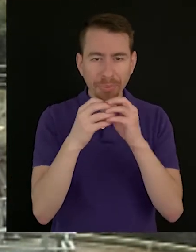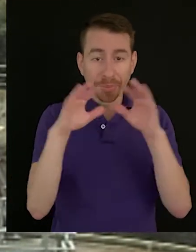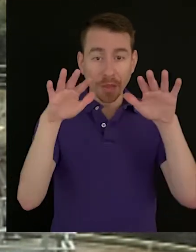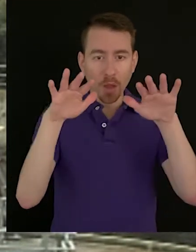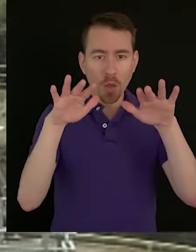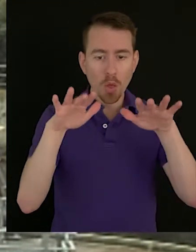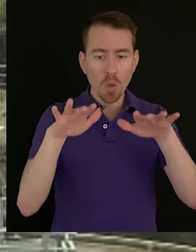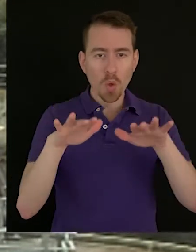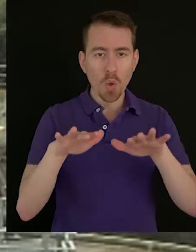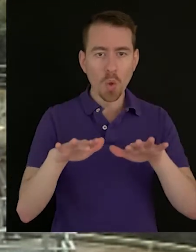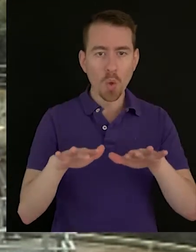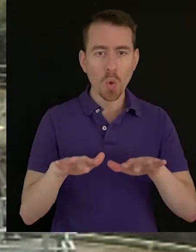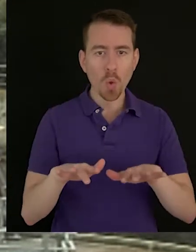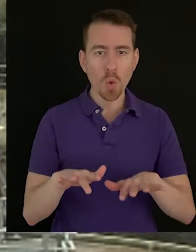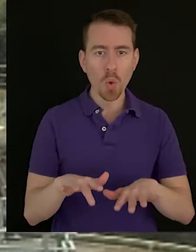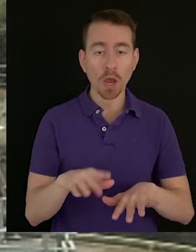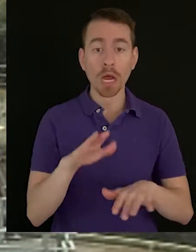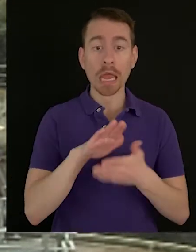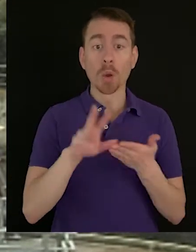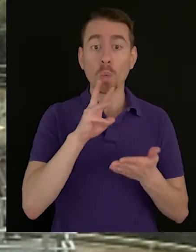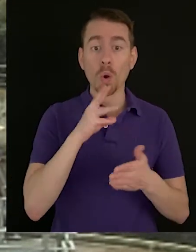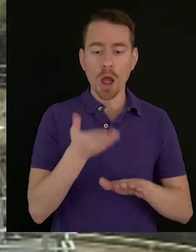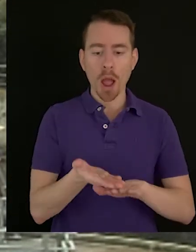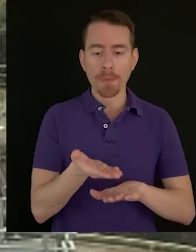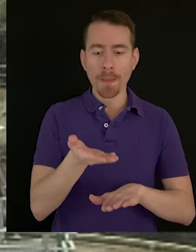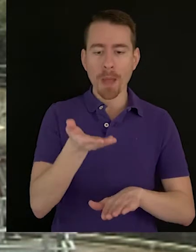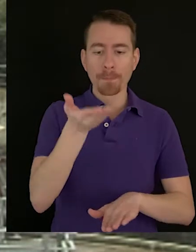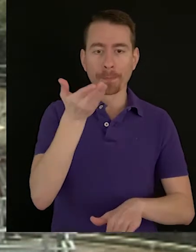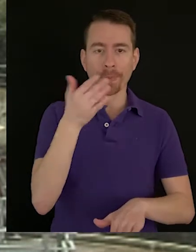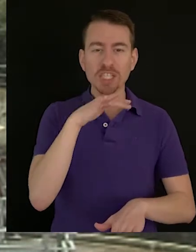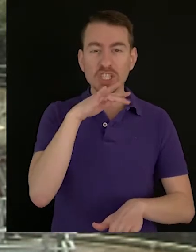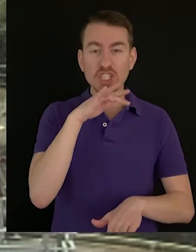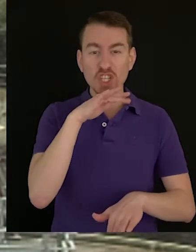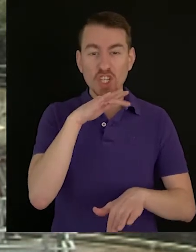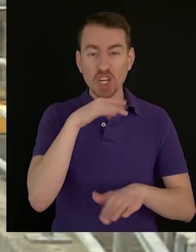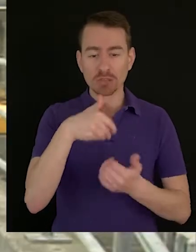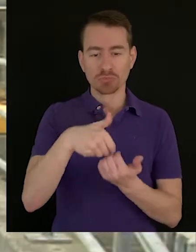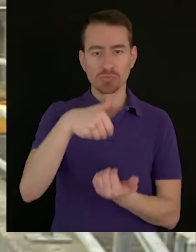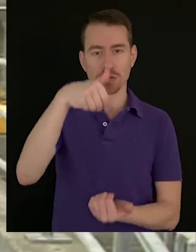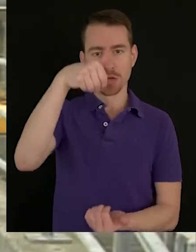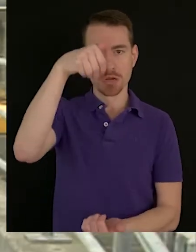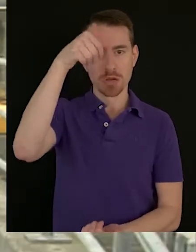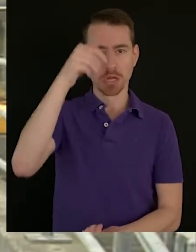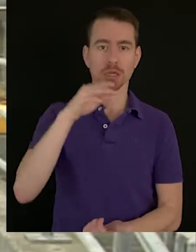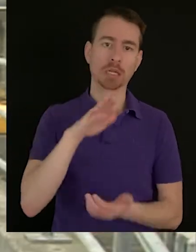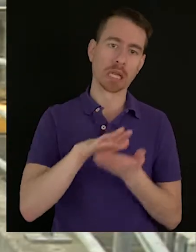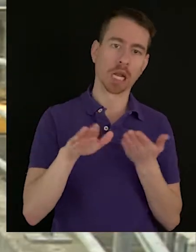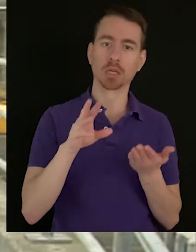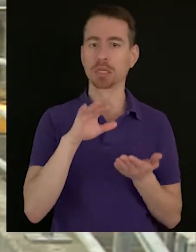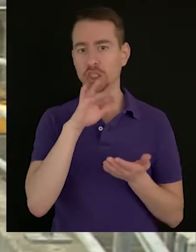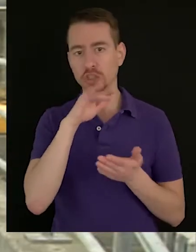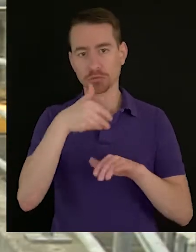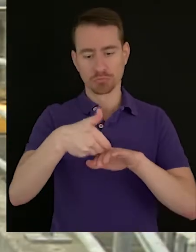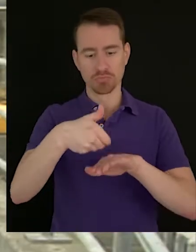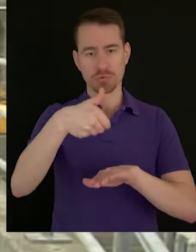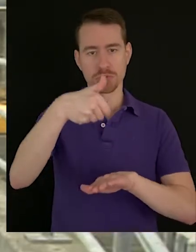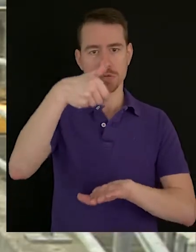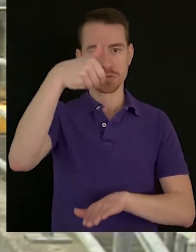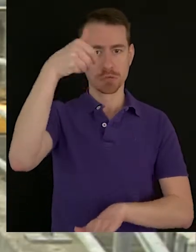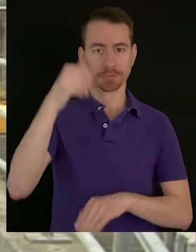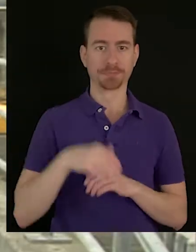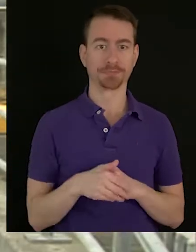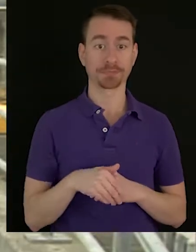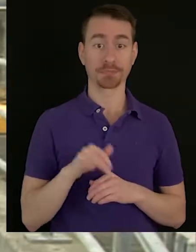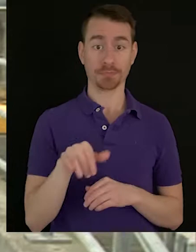They're set into the ground. This area is quiet. We aren't adding hot air anymore. In the tanks, there's an outer ring with water